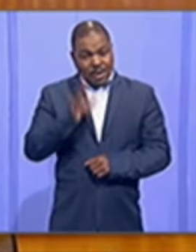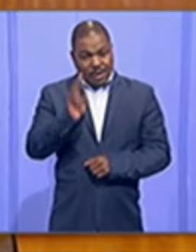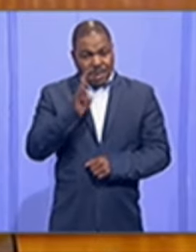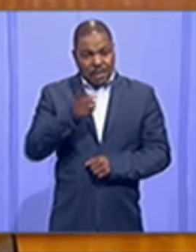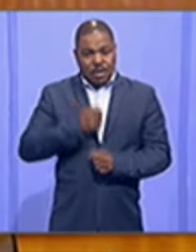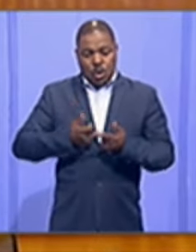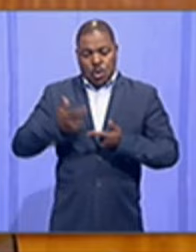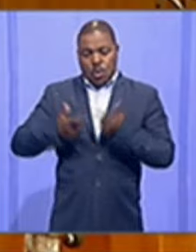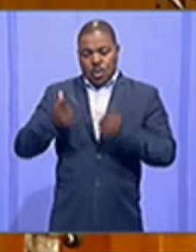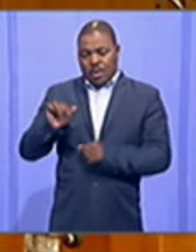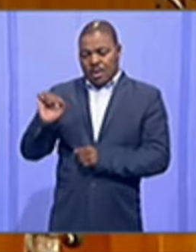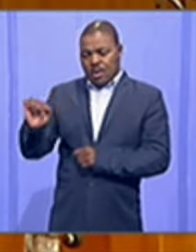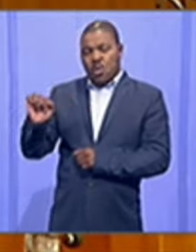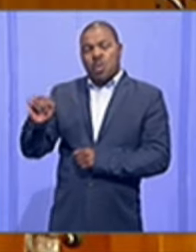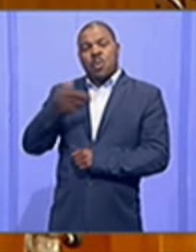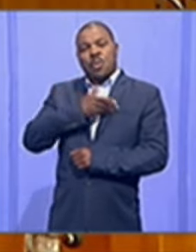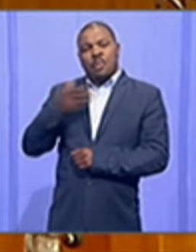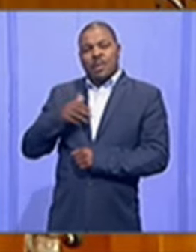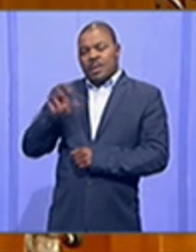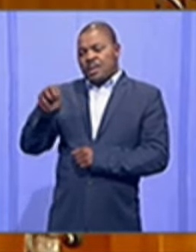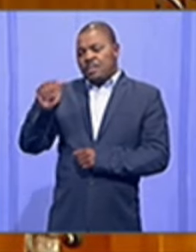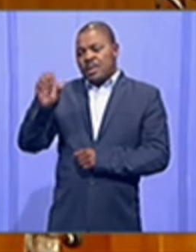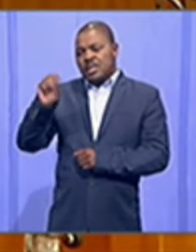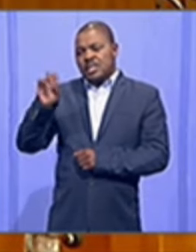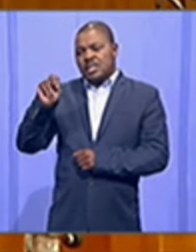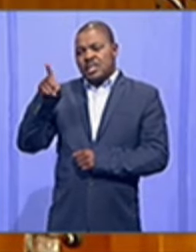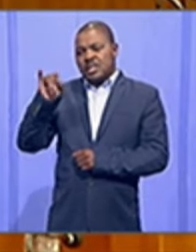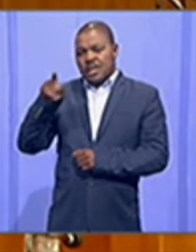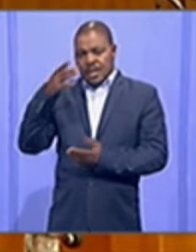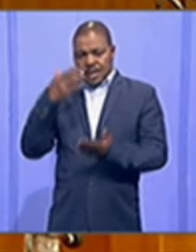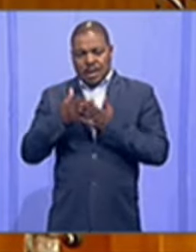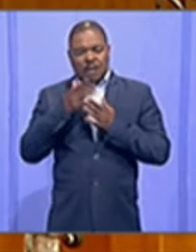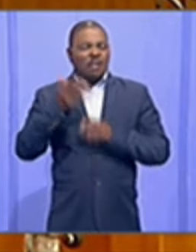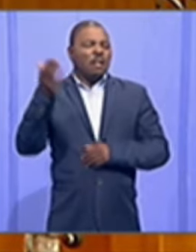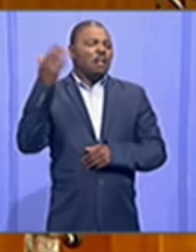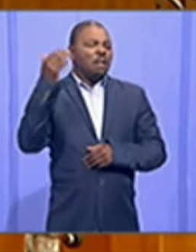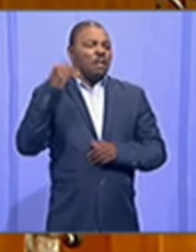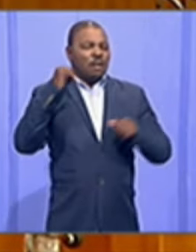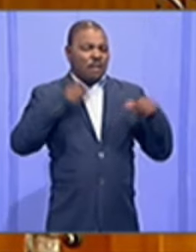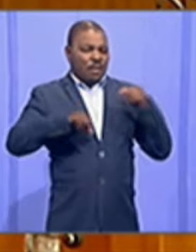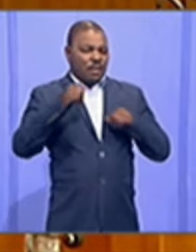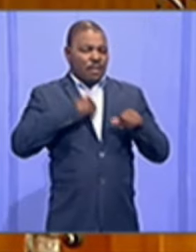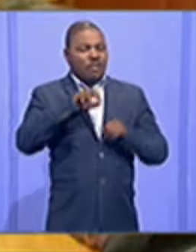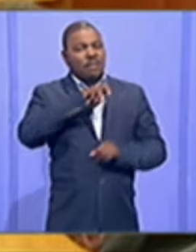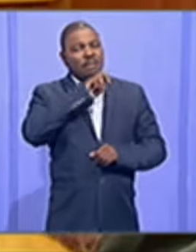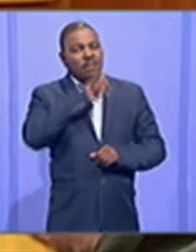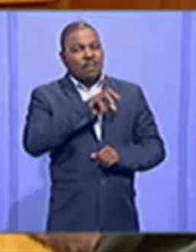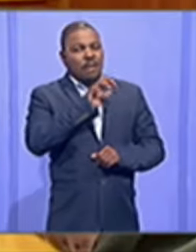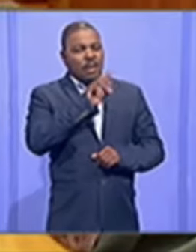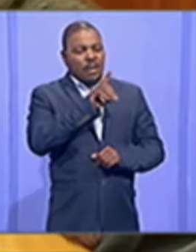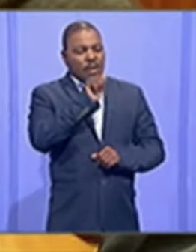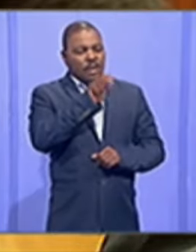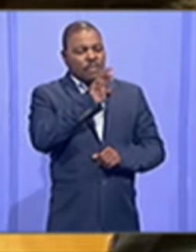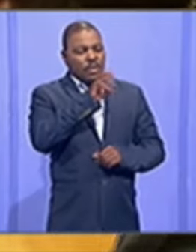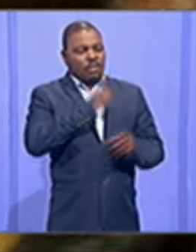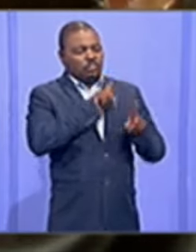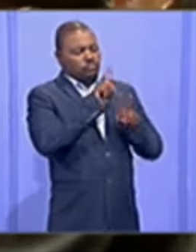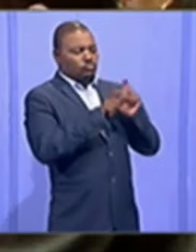semolao ya kgošigatšana Masindi nako ya go itukišetša go gadika kgoši ya peleng ya motšaoswere David Mphephu ka dipotšišo.